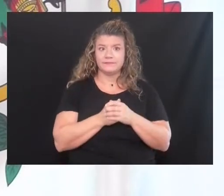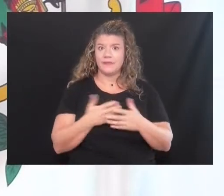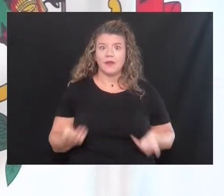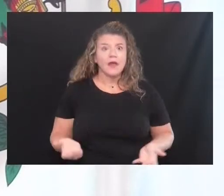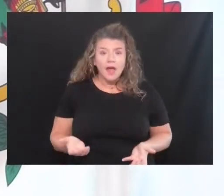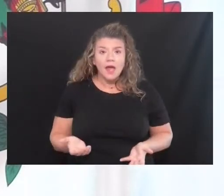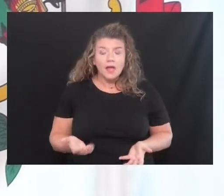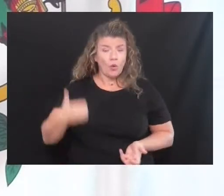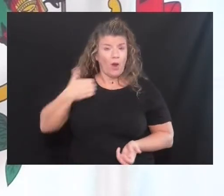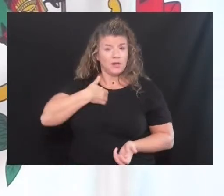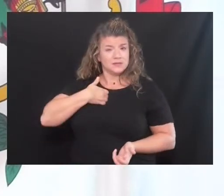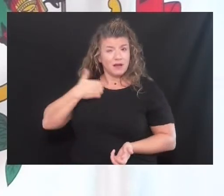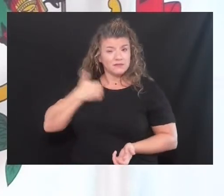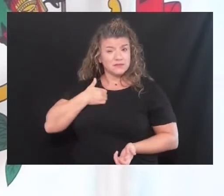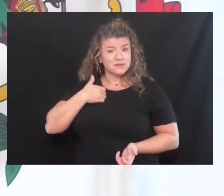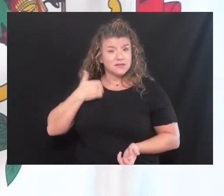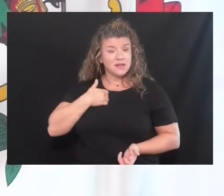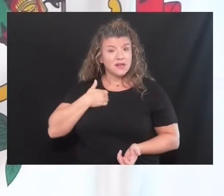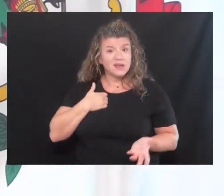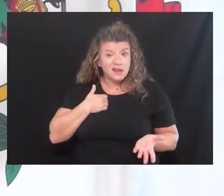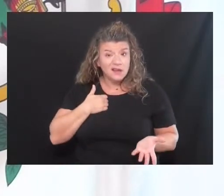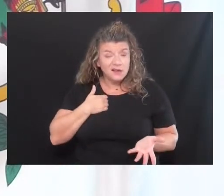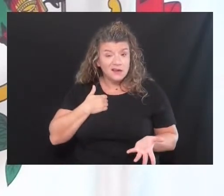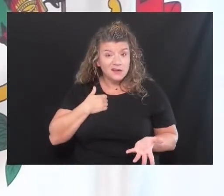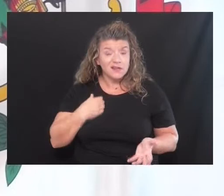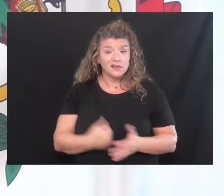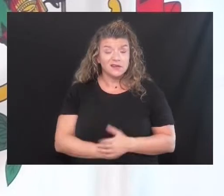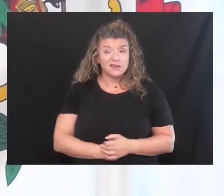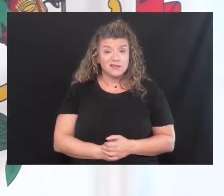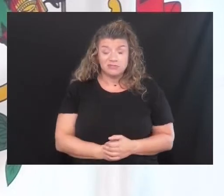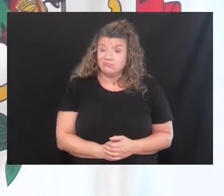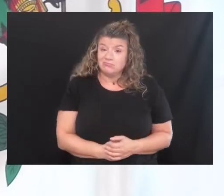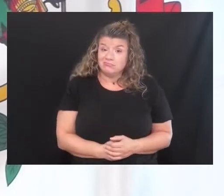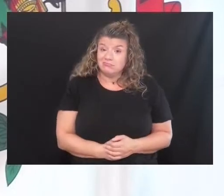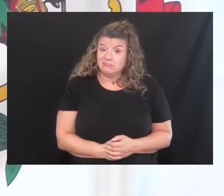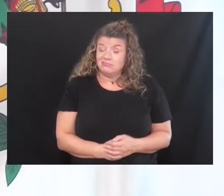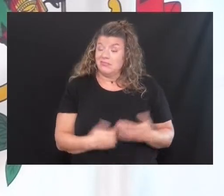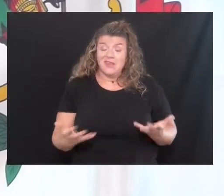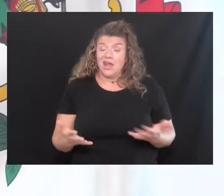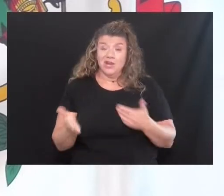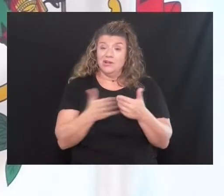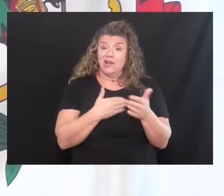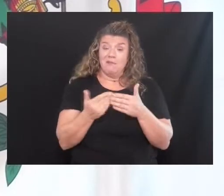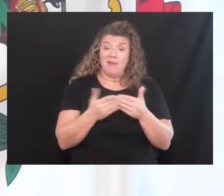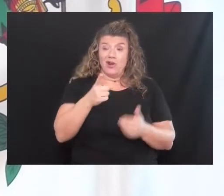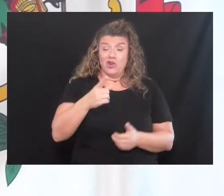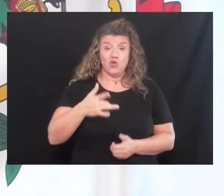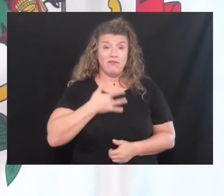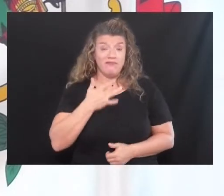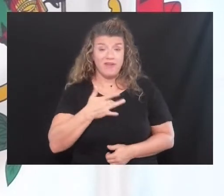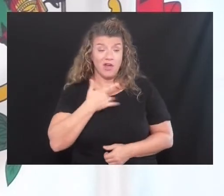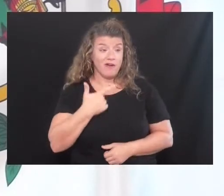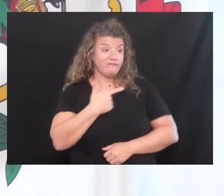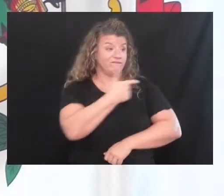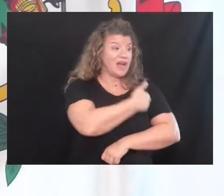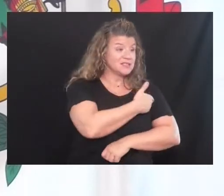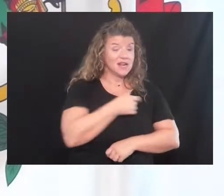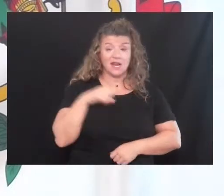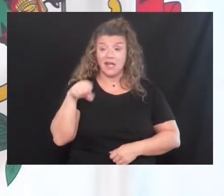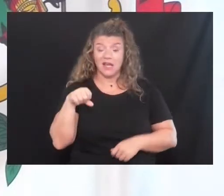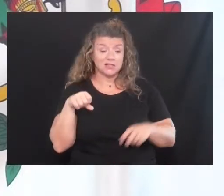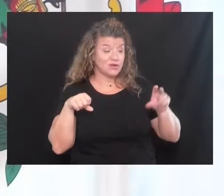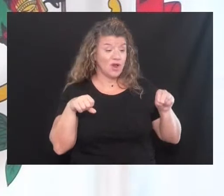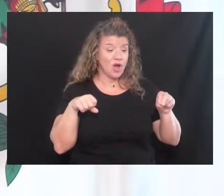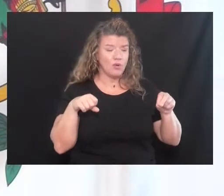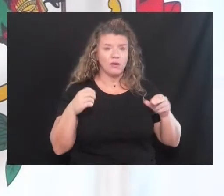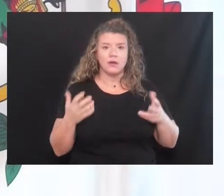to ourselves? I mean, no matter how you feel about getting vaccinated or not vaccinated, what